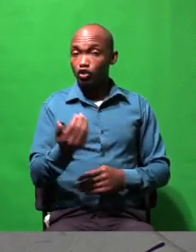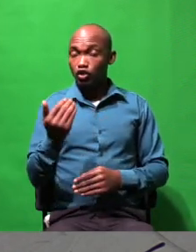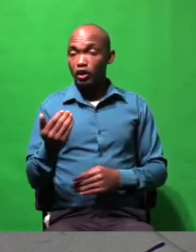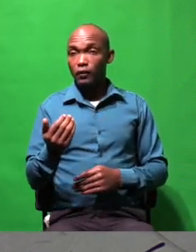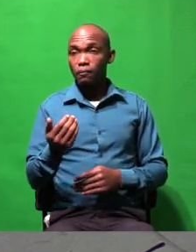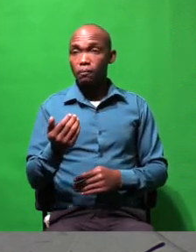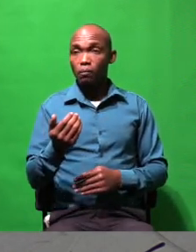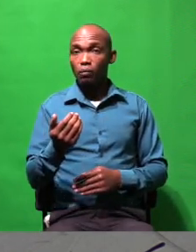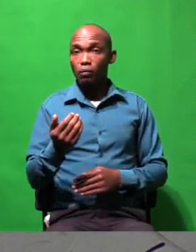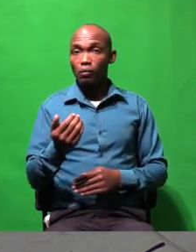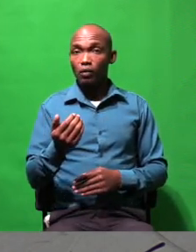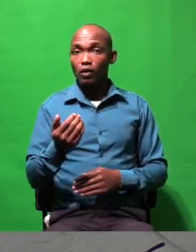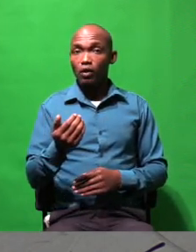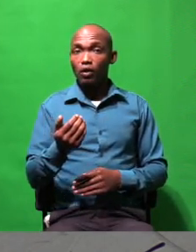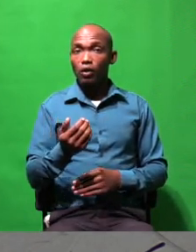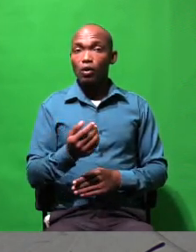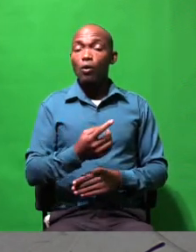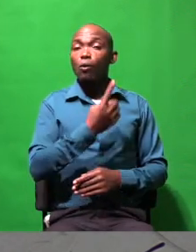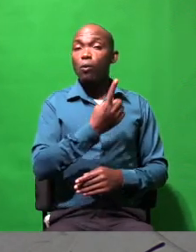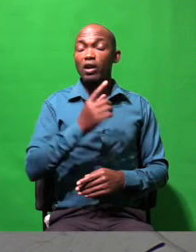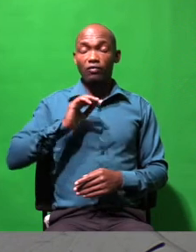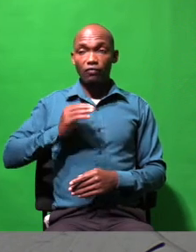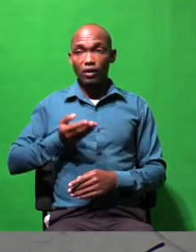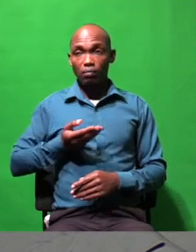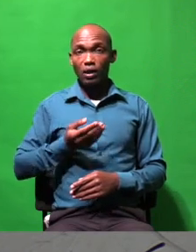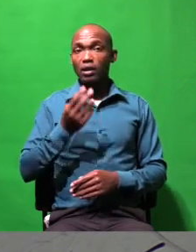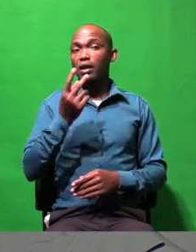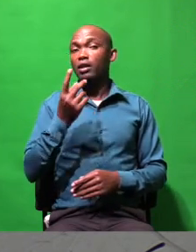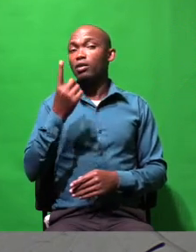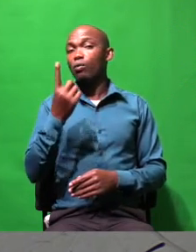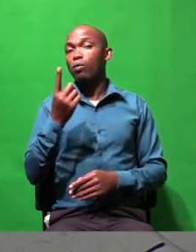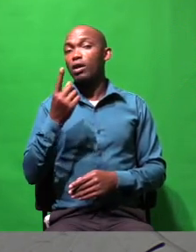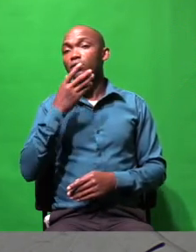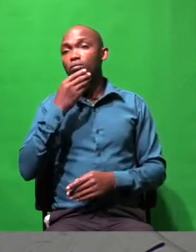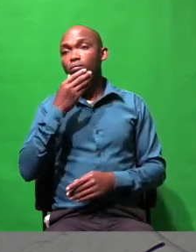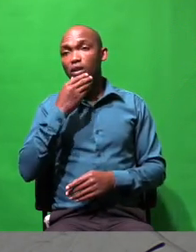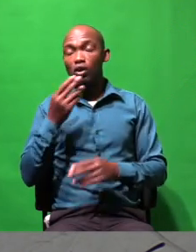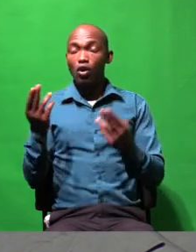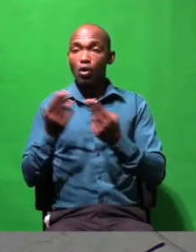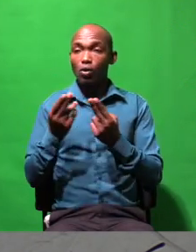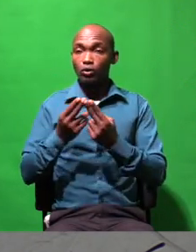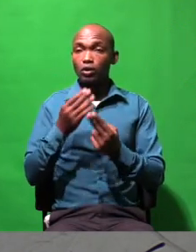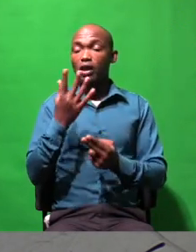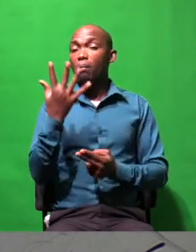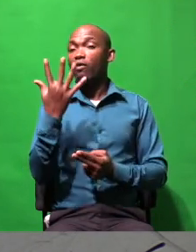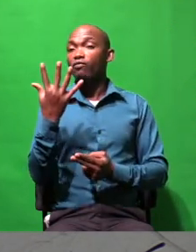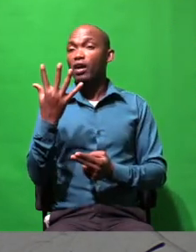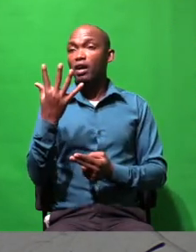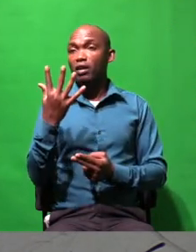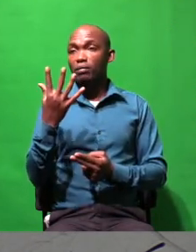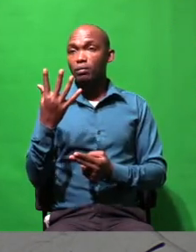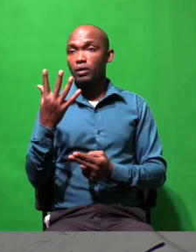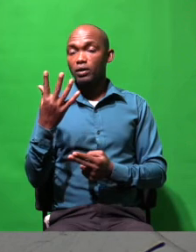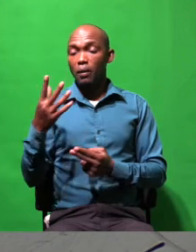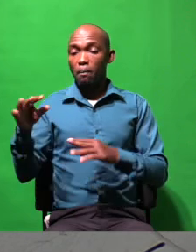female, while number 4 are male. So also the number 5 marries with